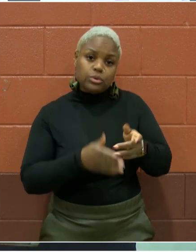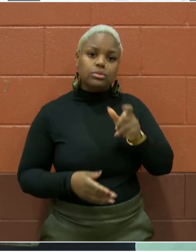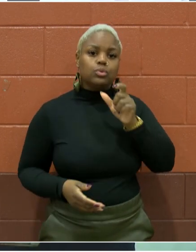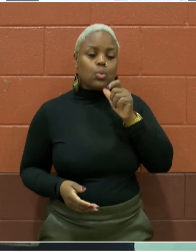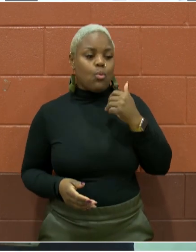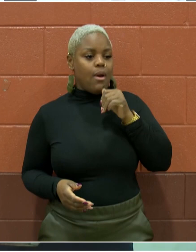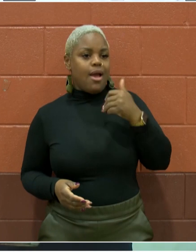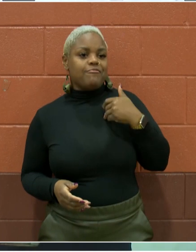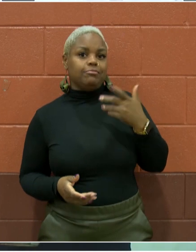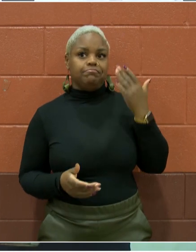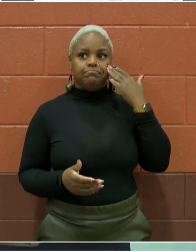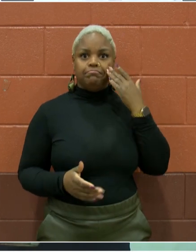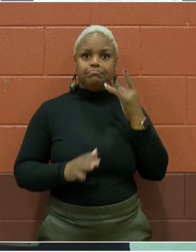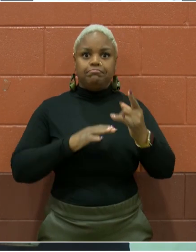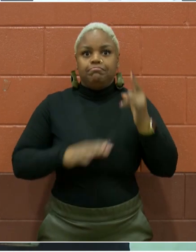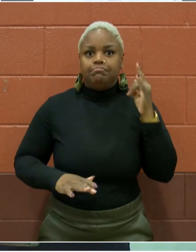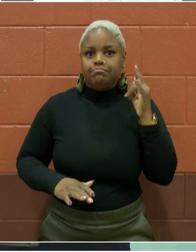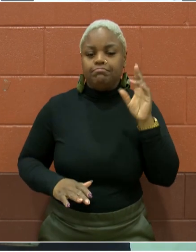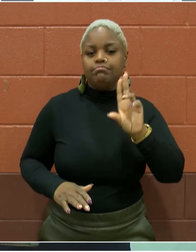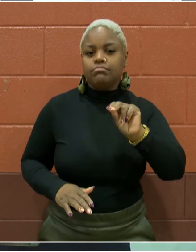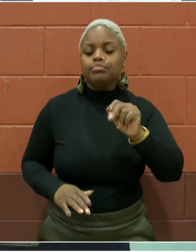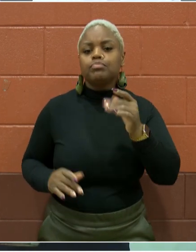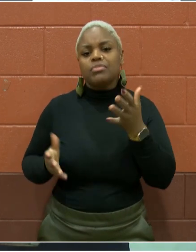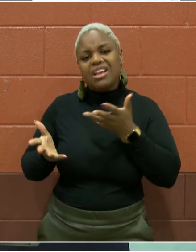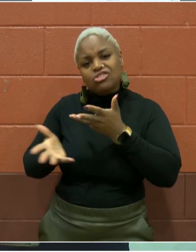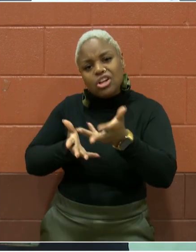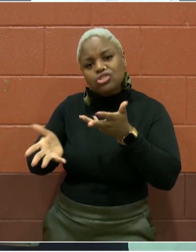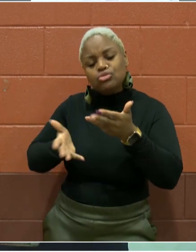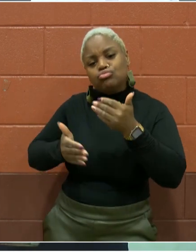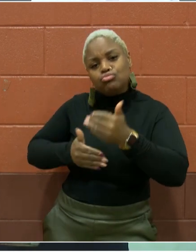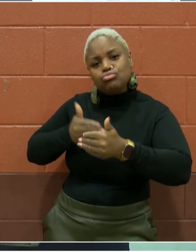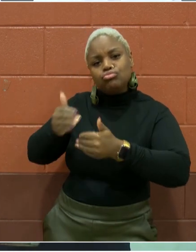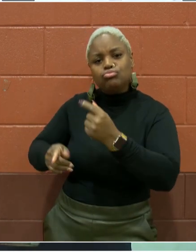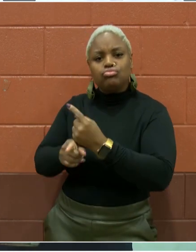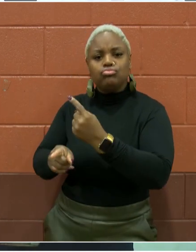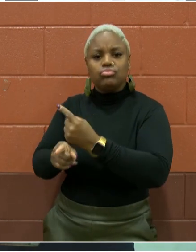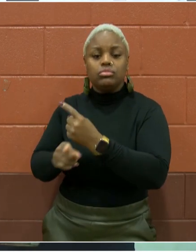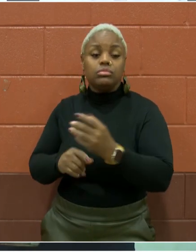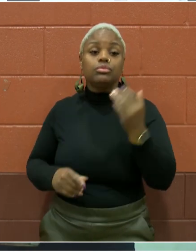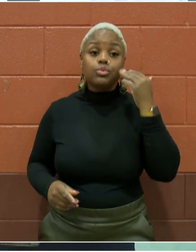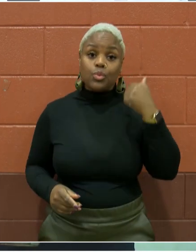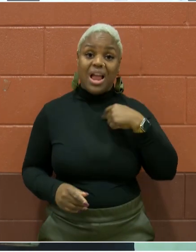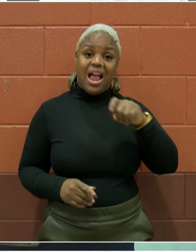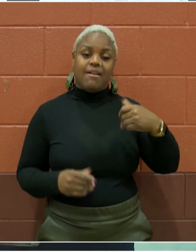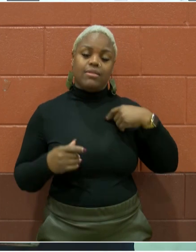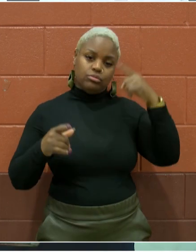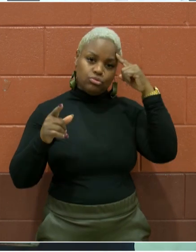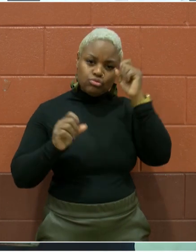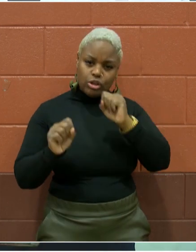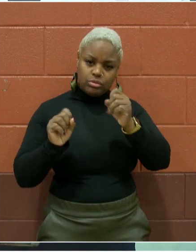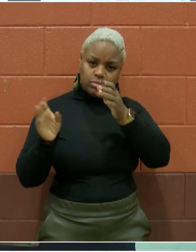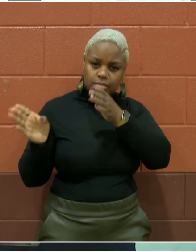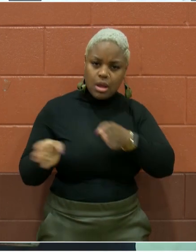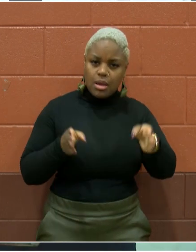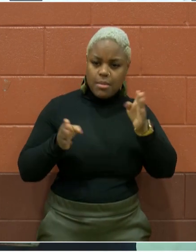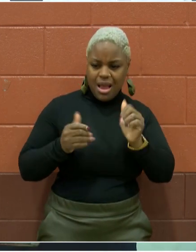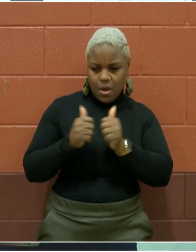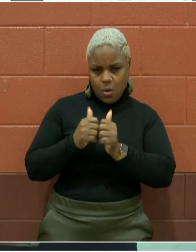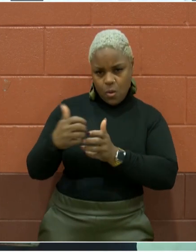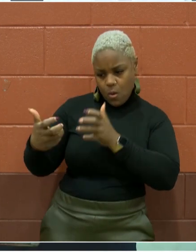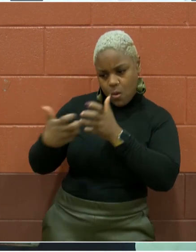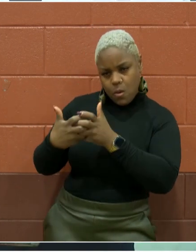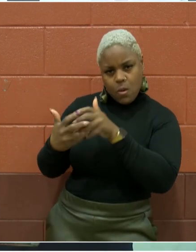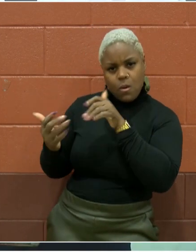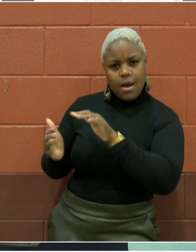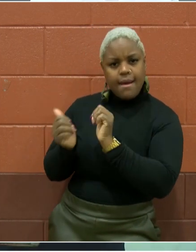But then the other piece of it is that if there are tactics to be used, we want to ensure that they have the appropriate tactics that are going to be used in order to